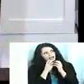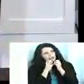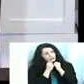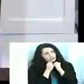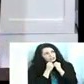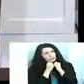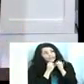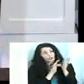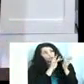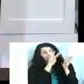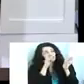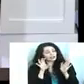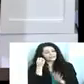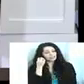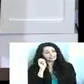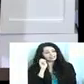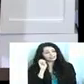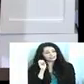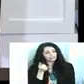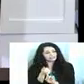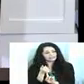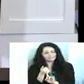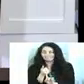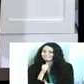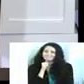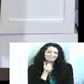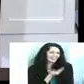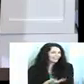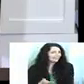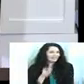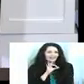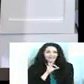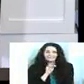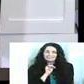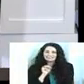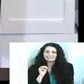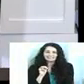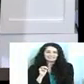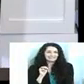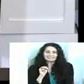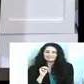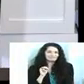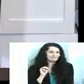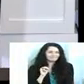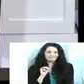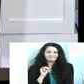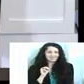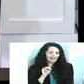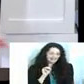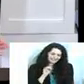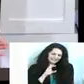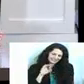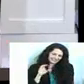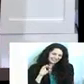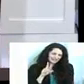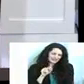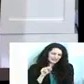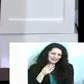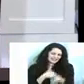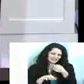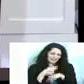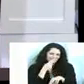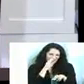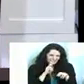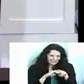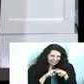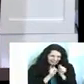Easter itself. Well, not here at Founders Metropolitan Community Church. We've been having some great fun together over the